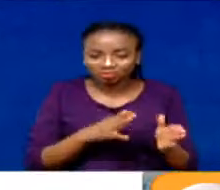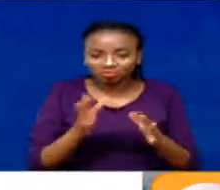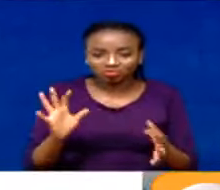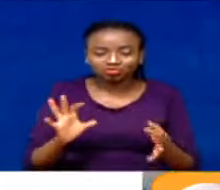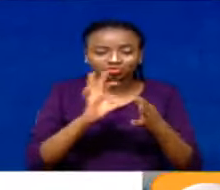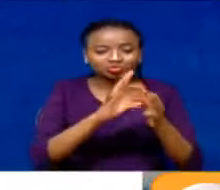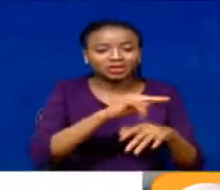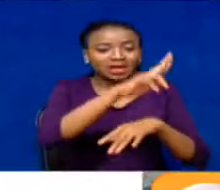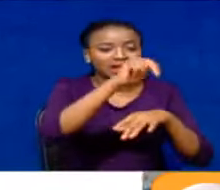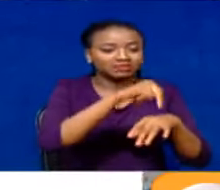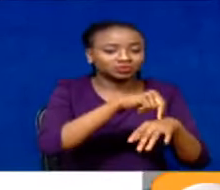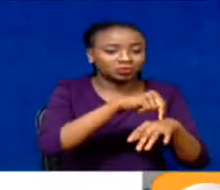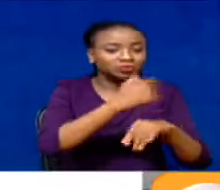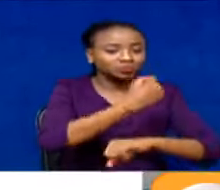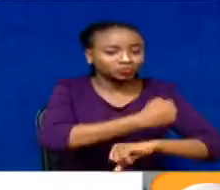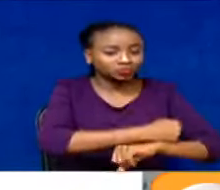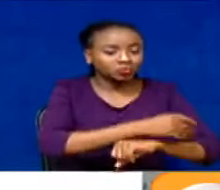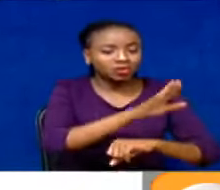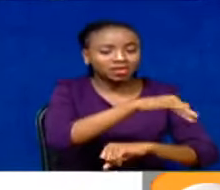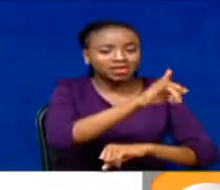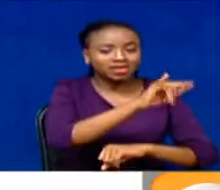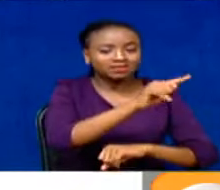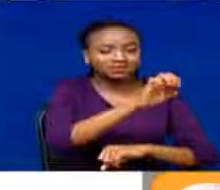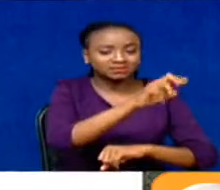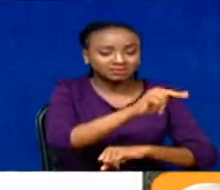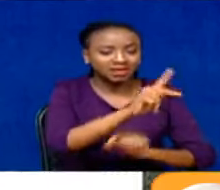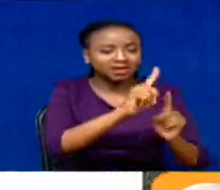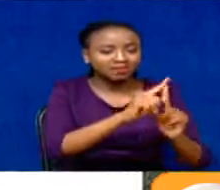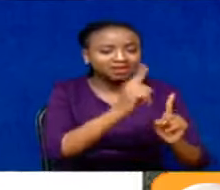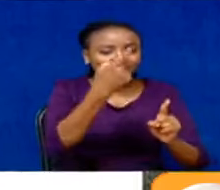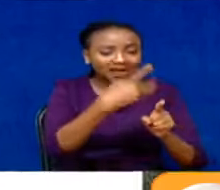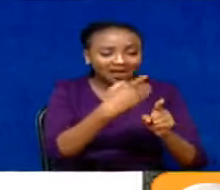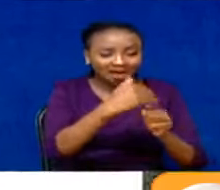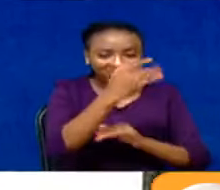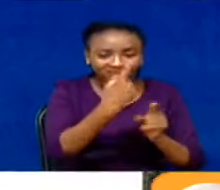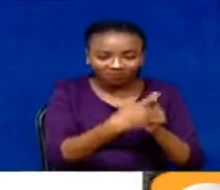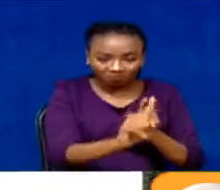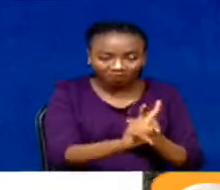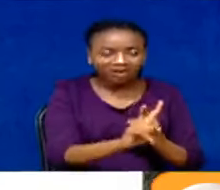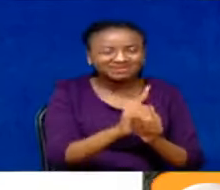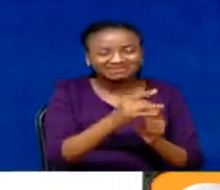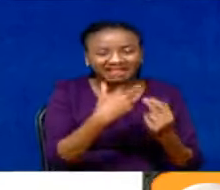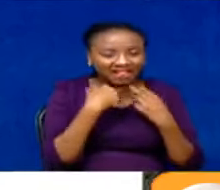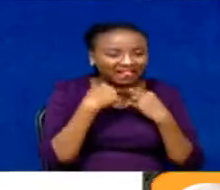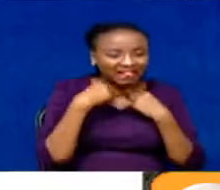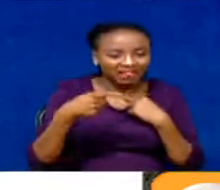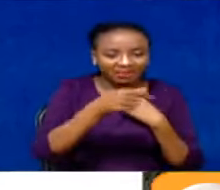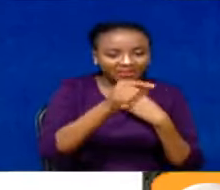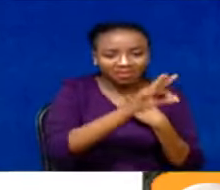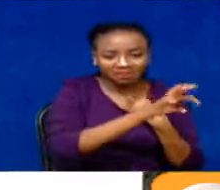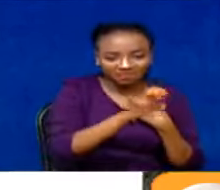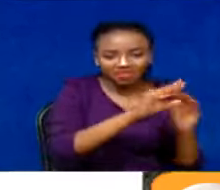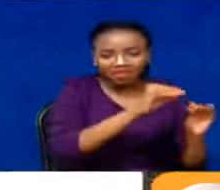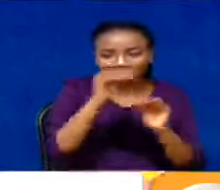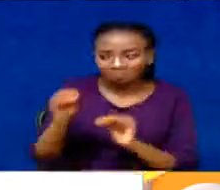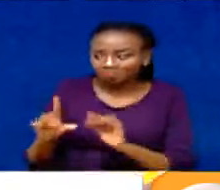Iten, a national school. But financial problems forced him to transfer to a day school, Kiamaina Secondary, which